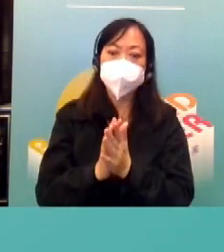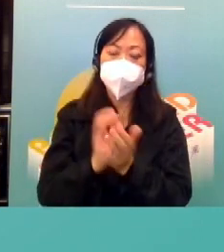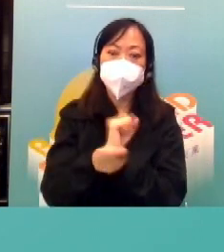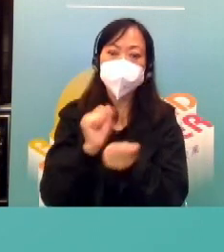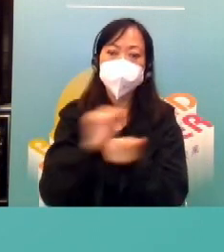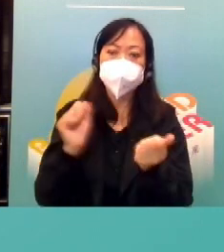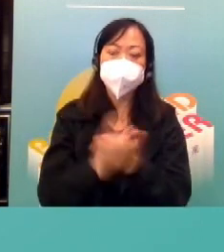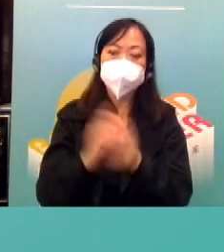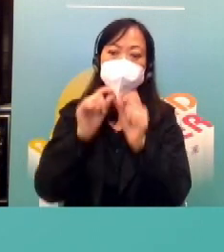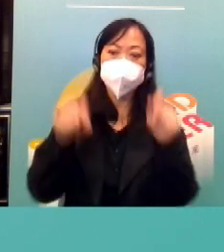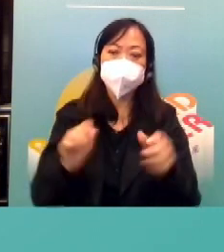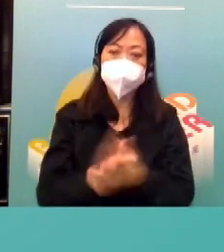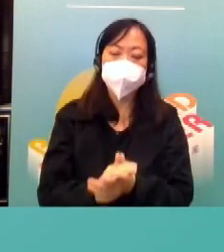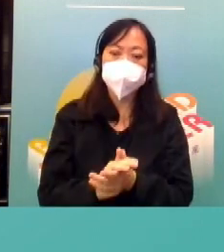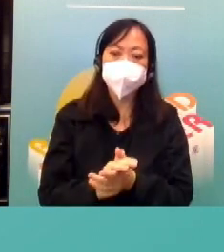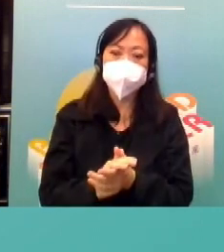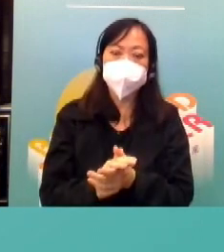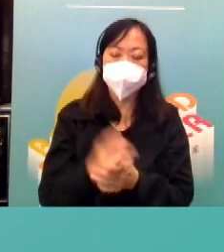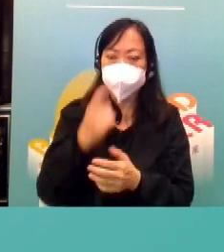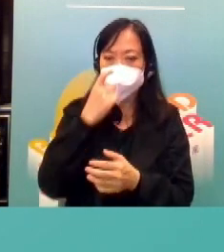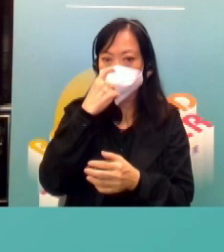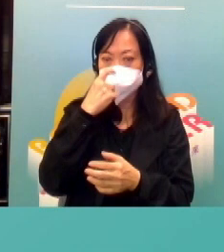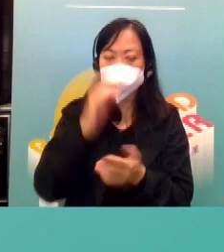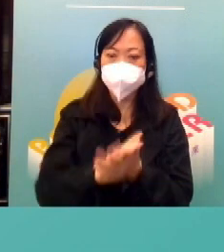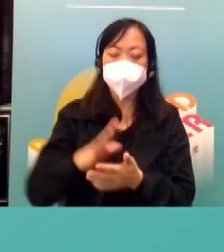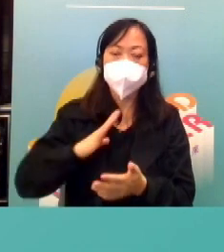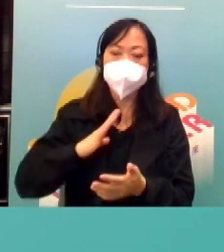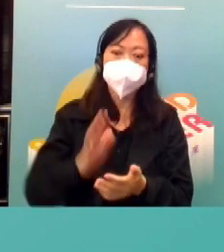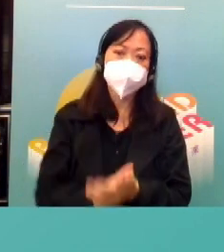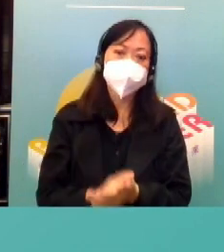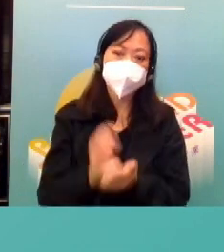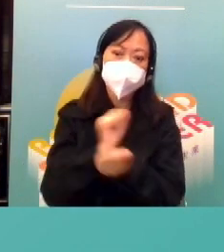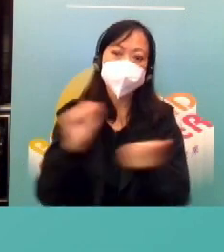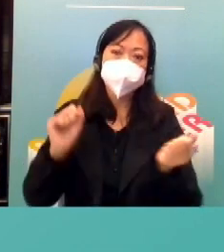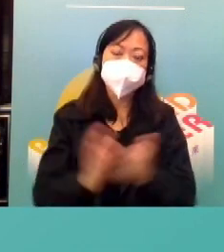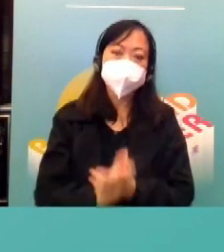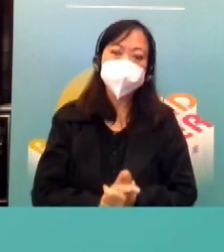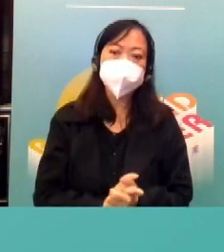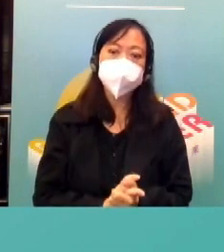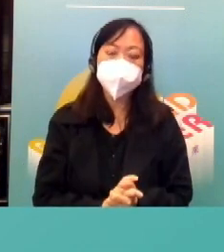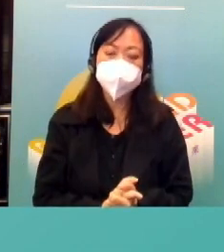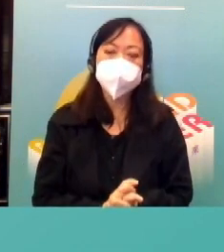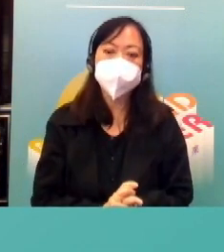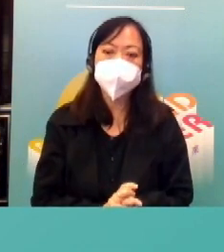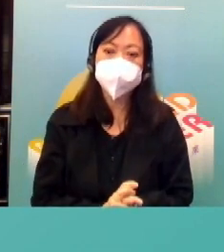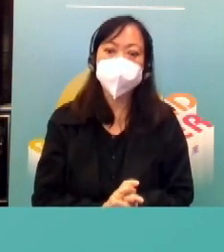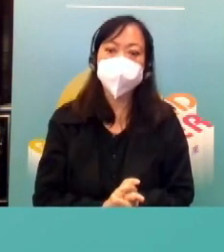UK. And then in terms of the development itself, it's actually, we just finished building this, and